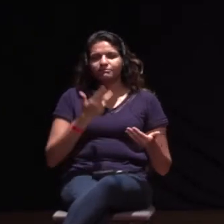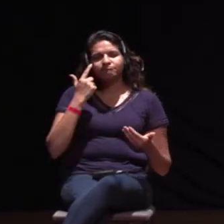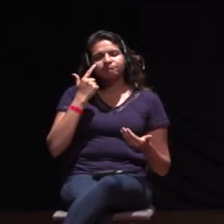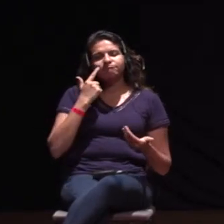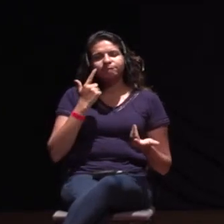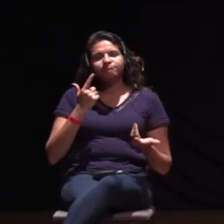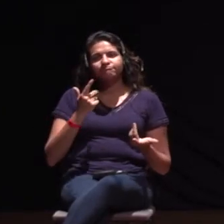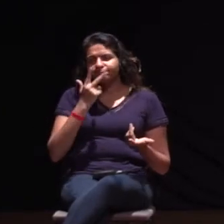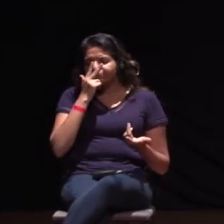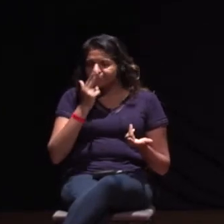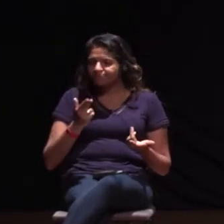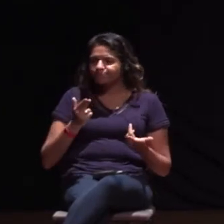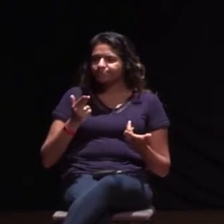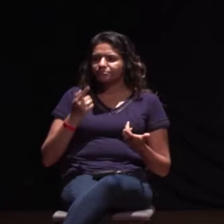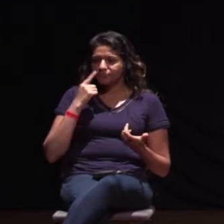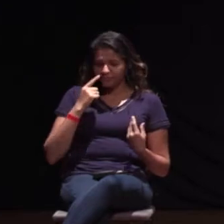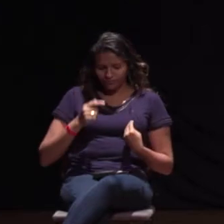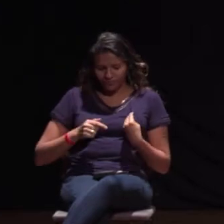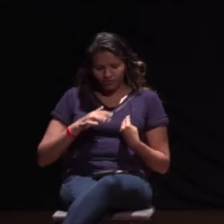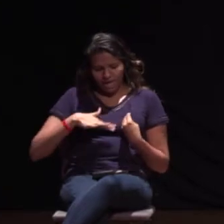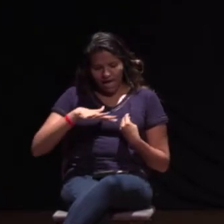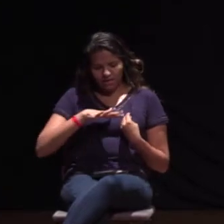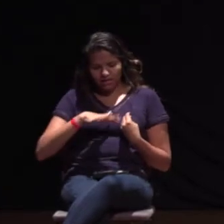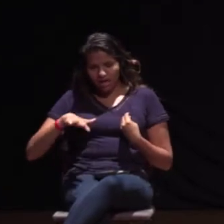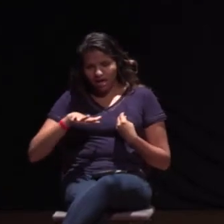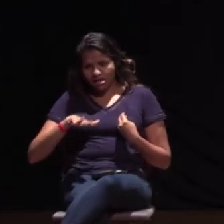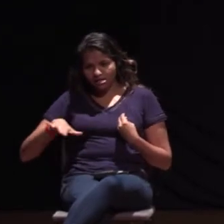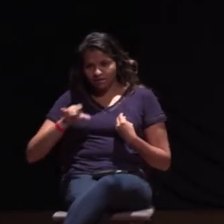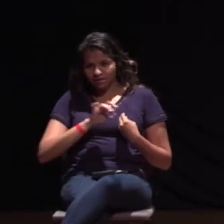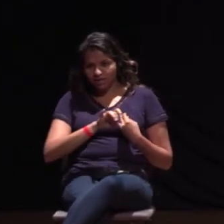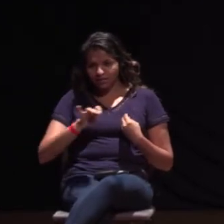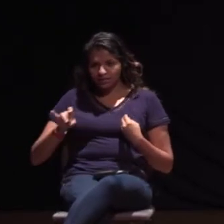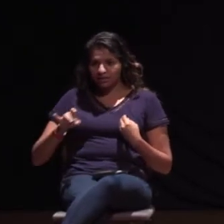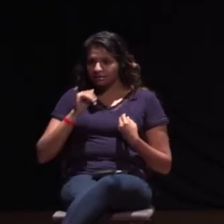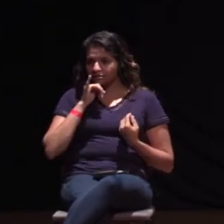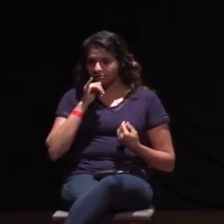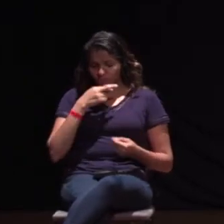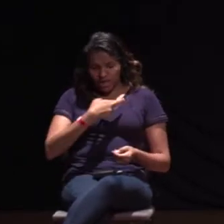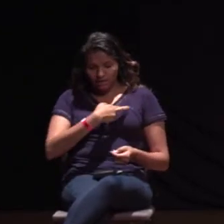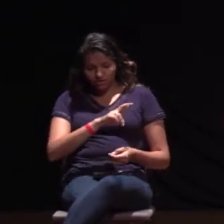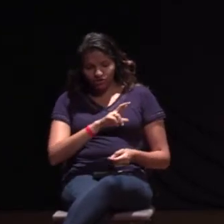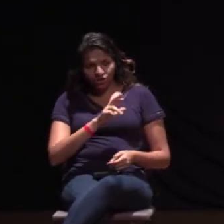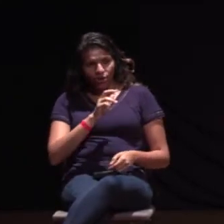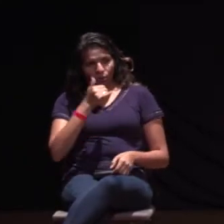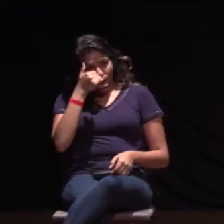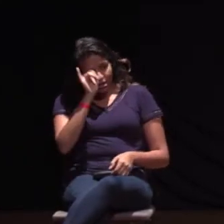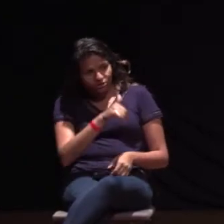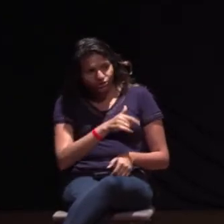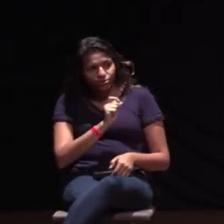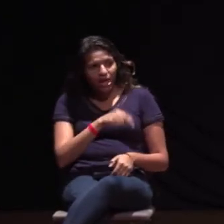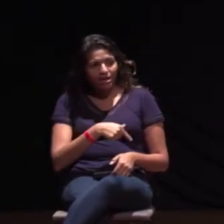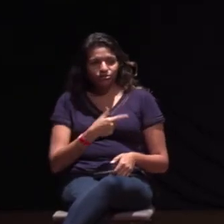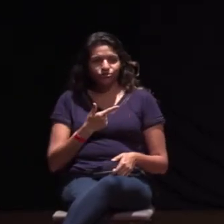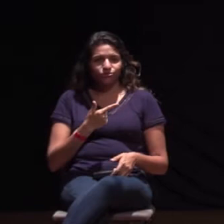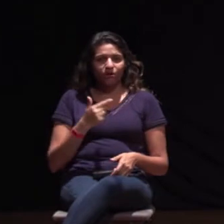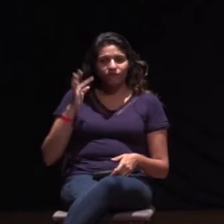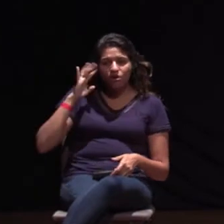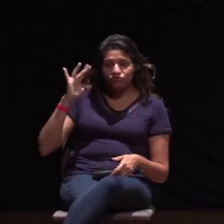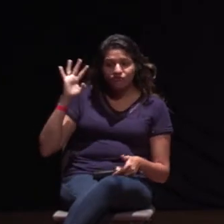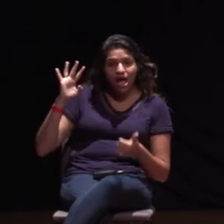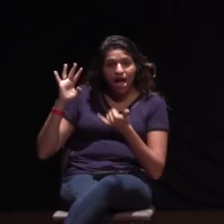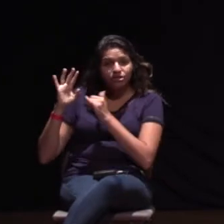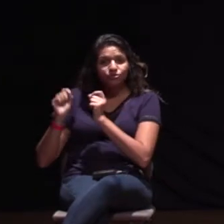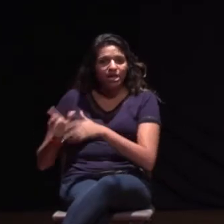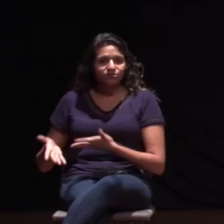is anti-religion? What is anti-philosophy? And that is, so thus, the book itself was defined as such by